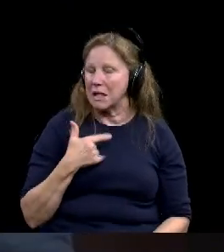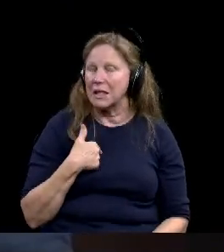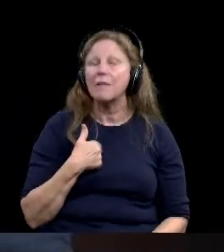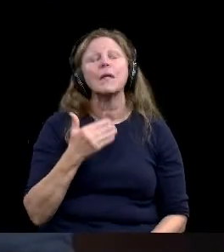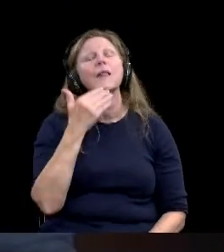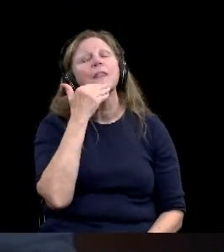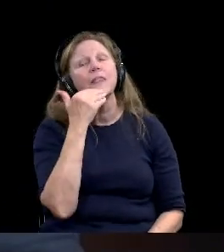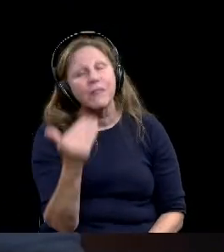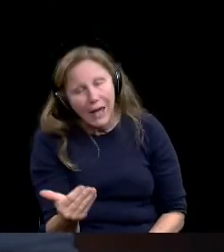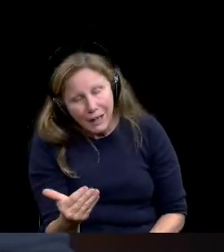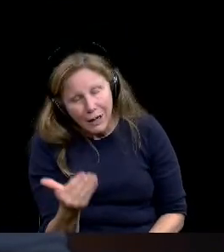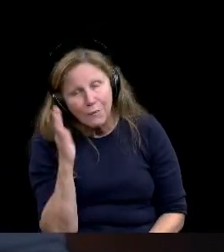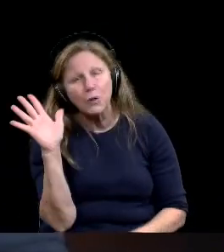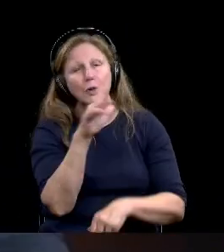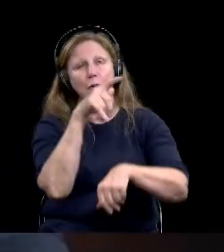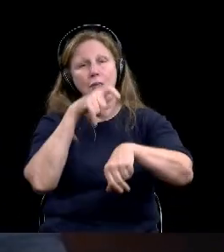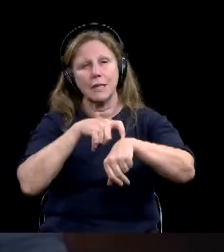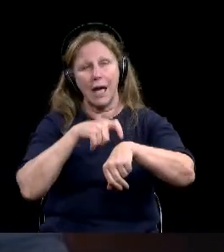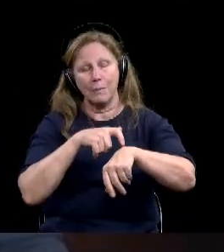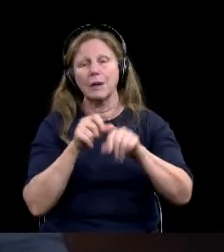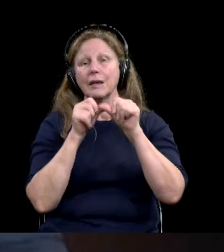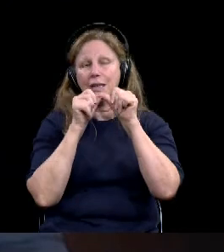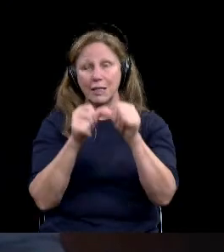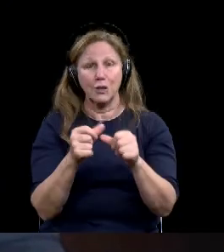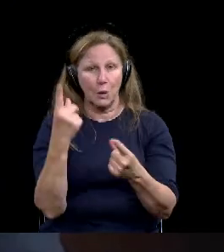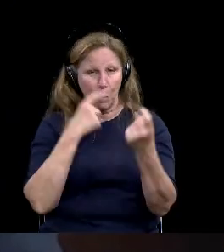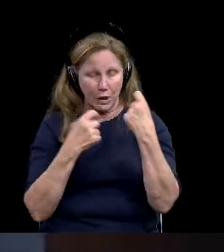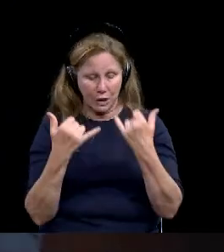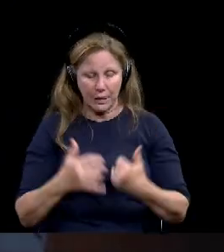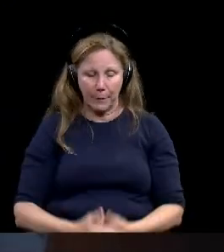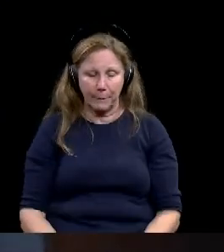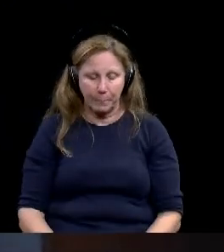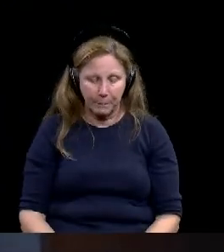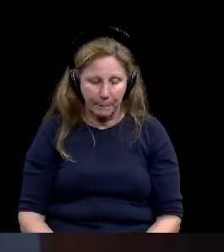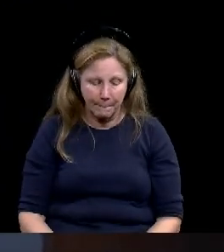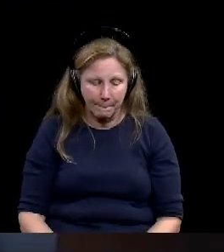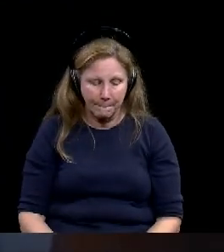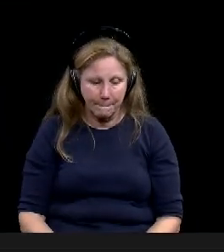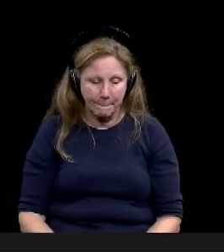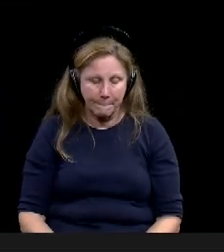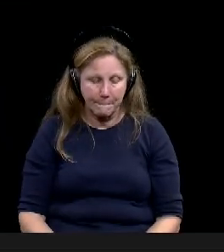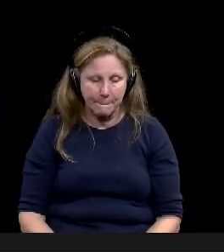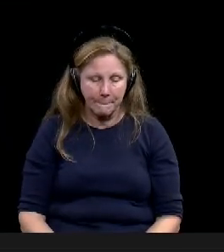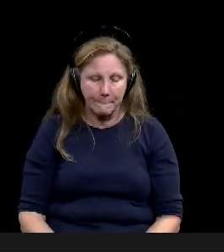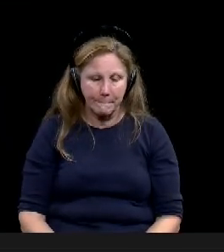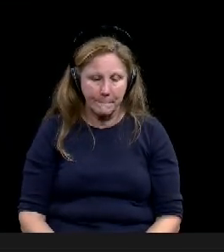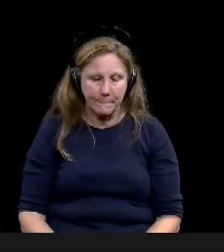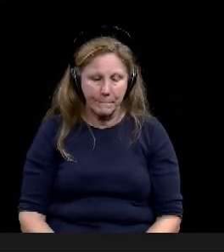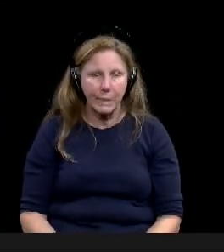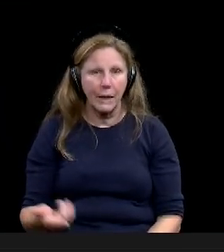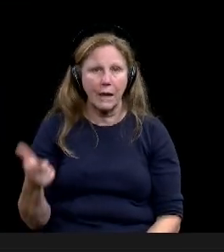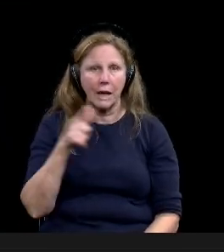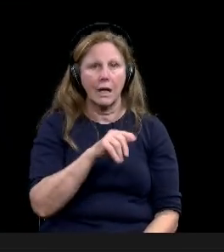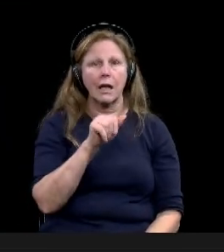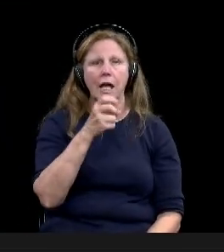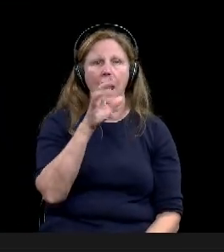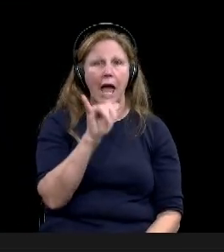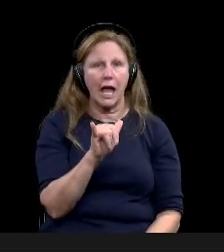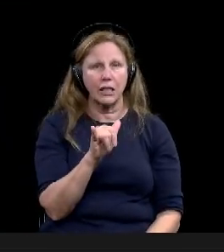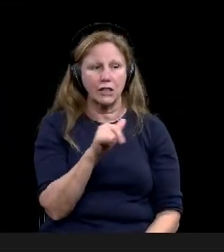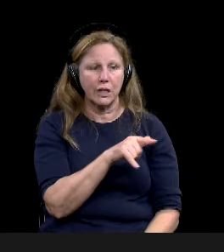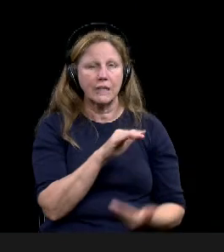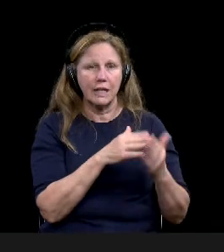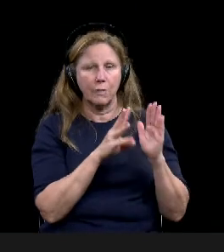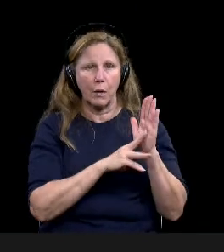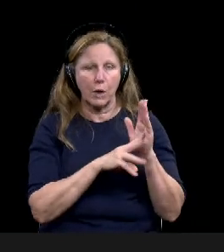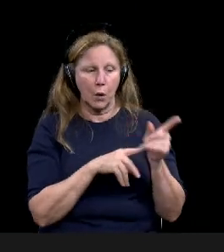I'll turn it over to Ashley Nystrom with the City of Waco, who will be fielding the questions. Thank you, Mayor. We do have two media representatives on the